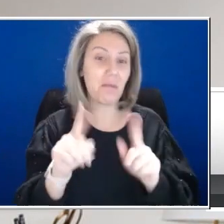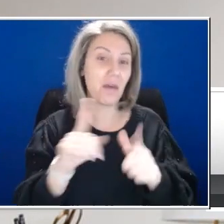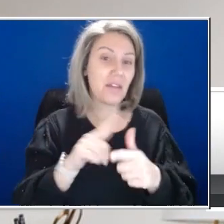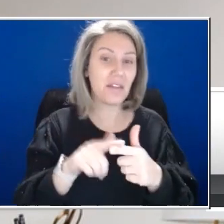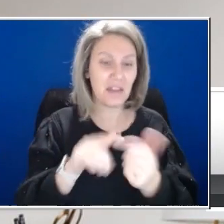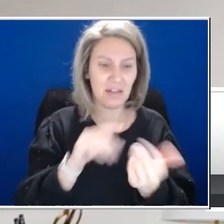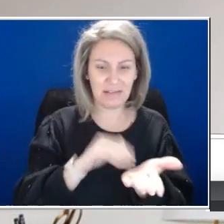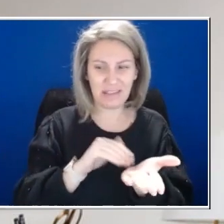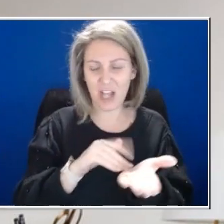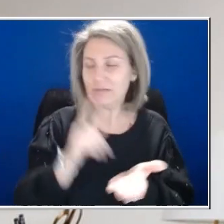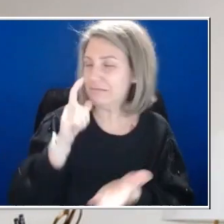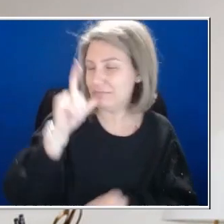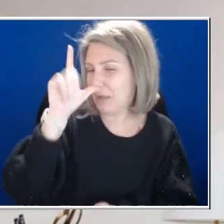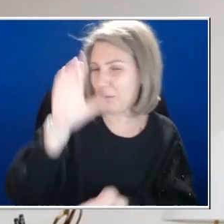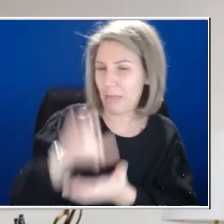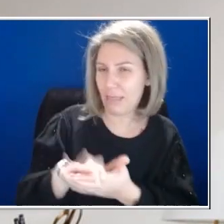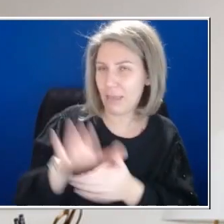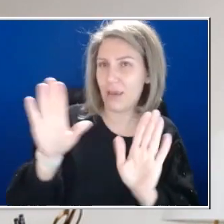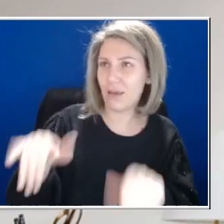didn't believe in it